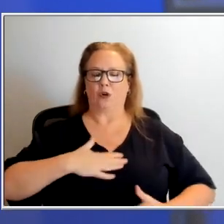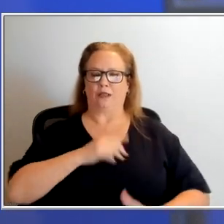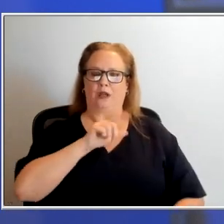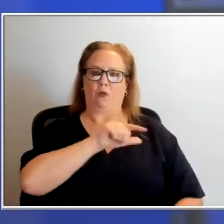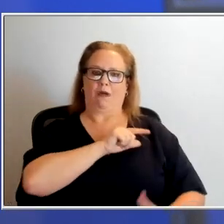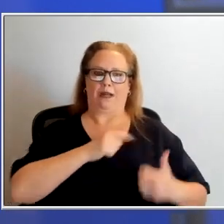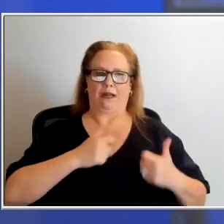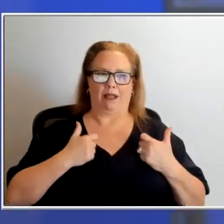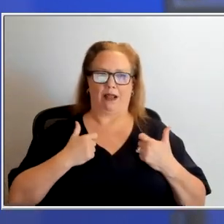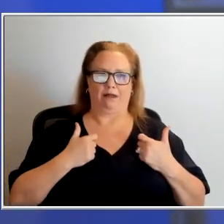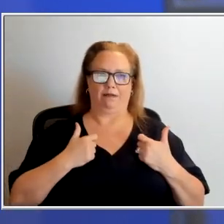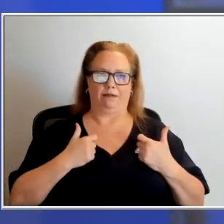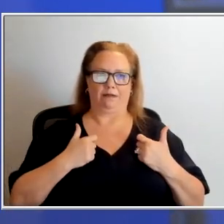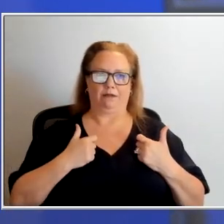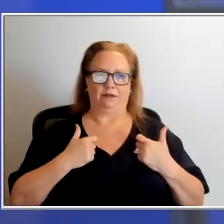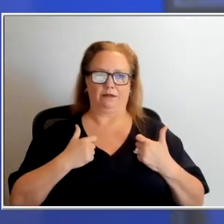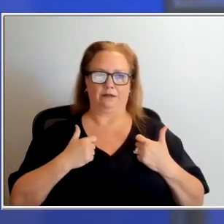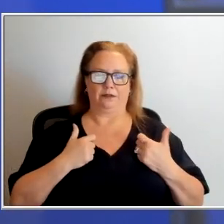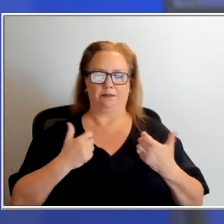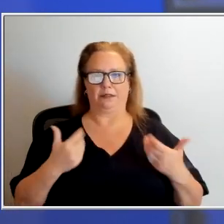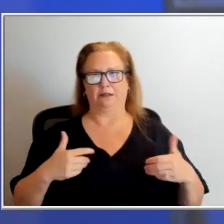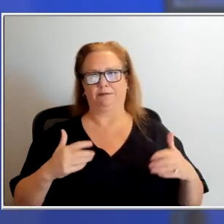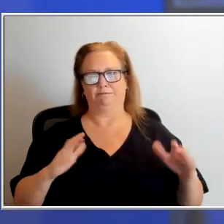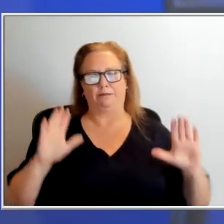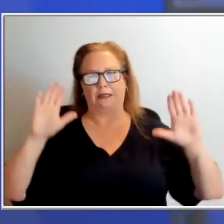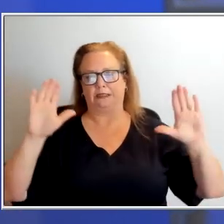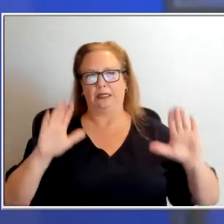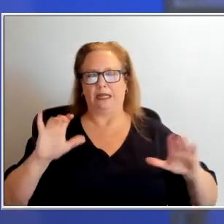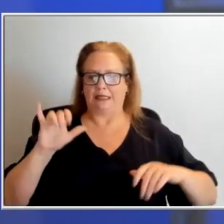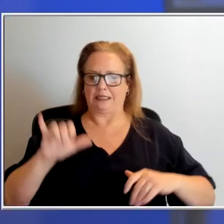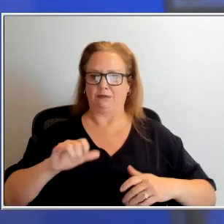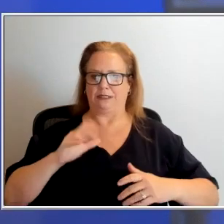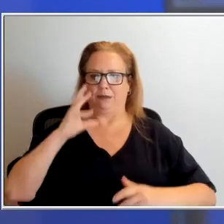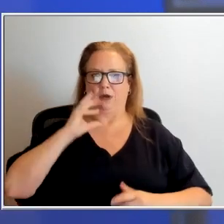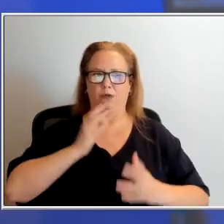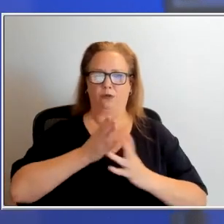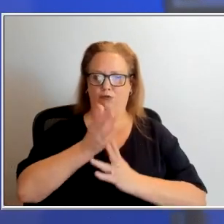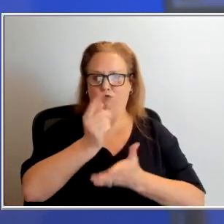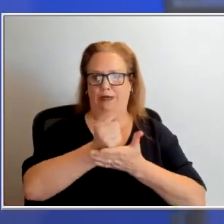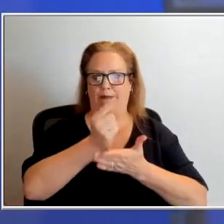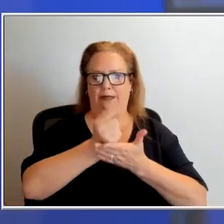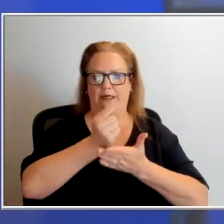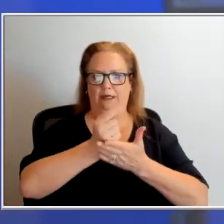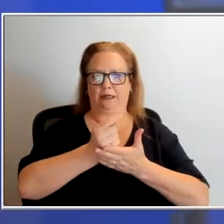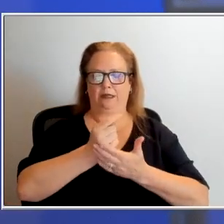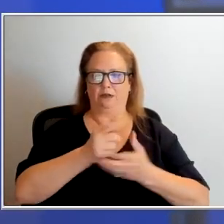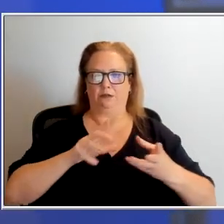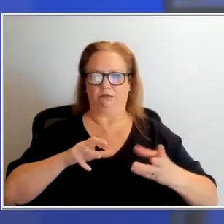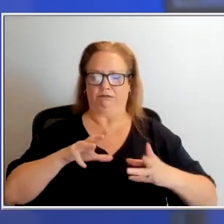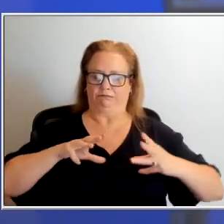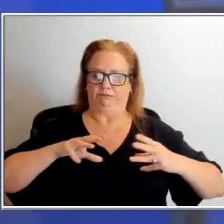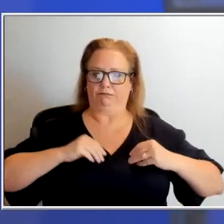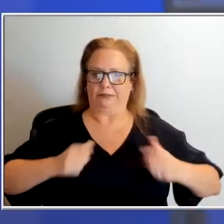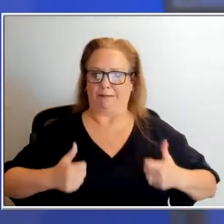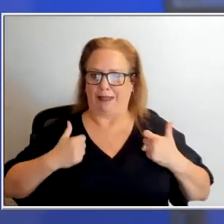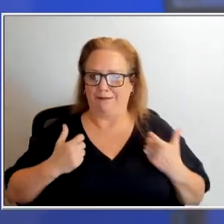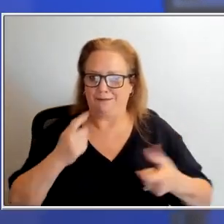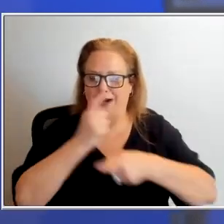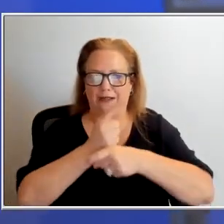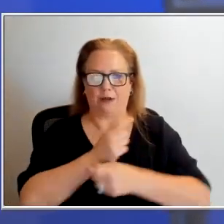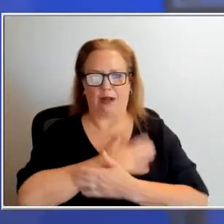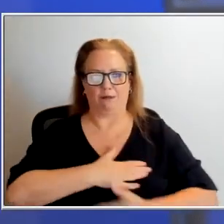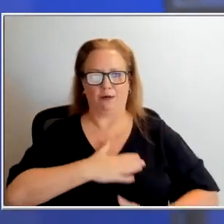been just paramount. I mean, that's the whole reason we go through treatment, right? Is to embrace our lives. So I really appreciate